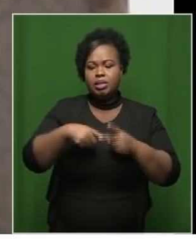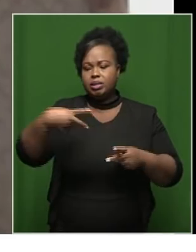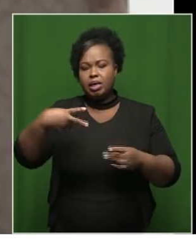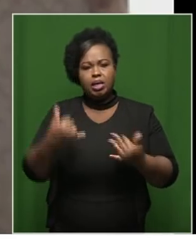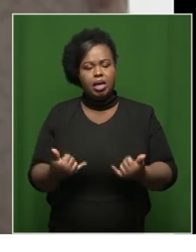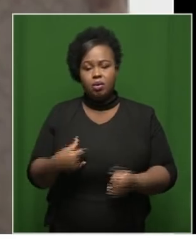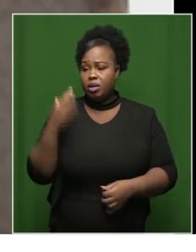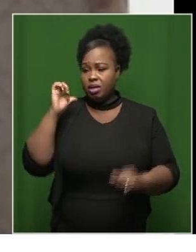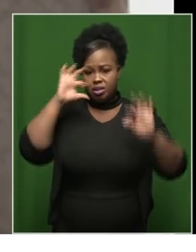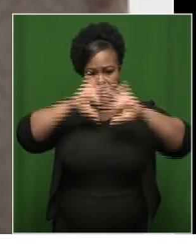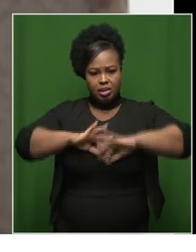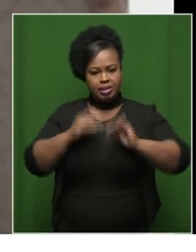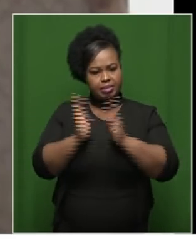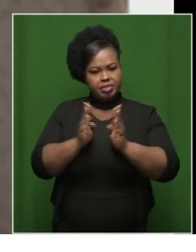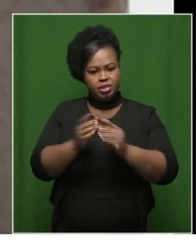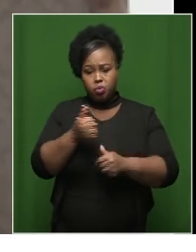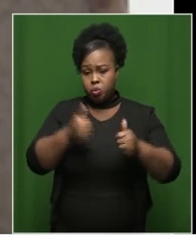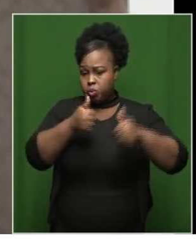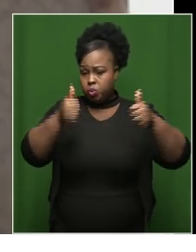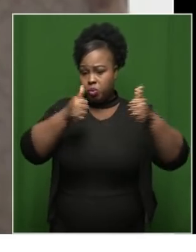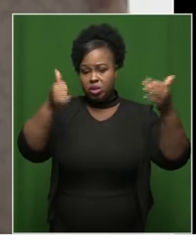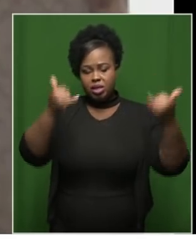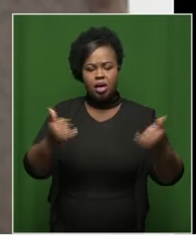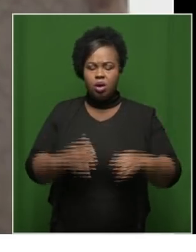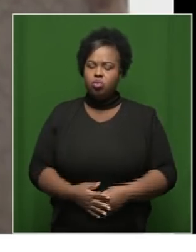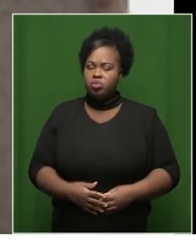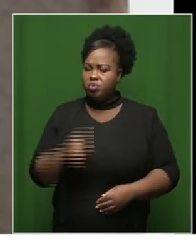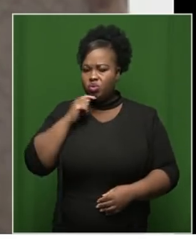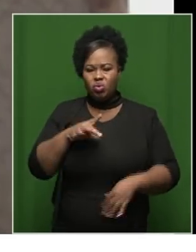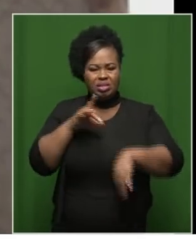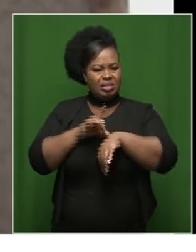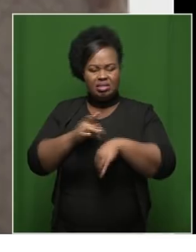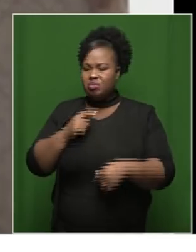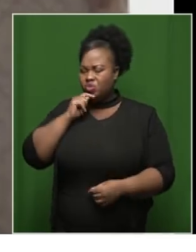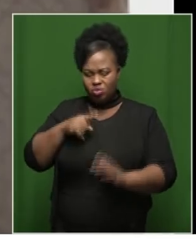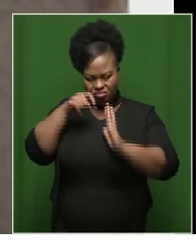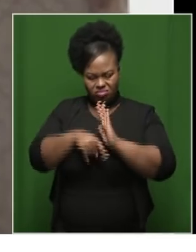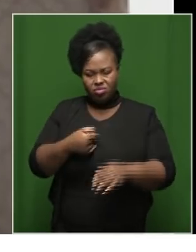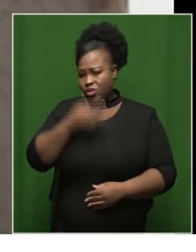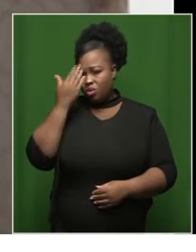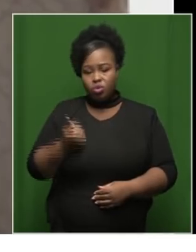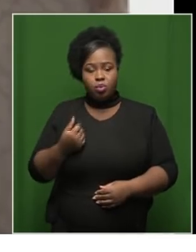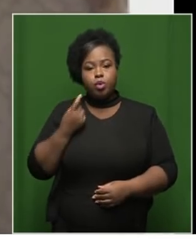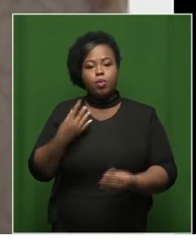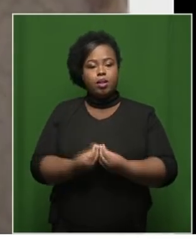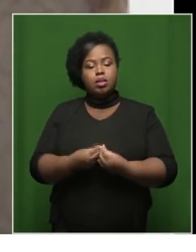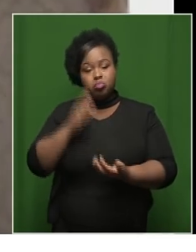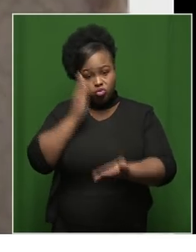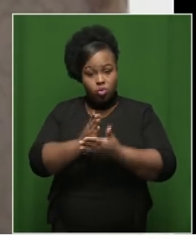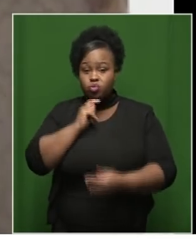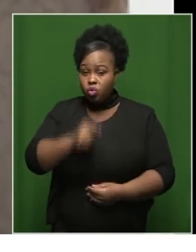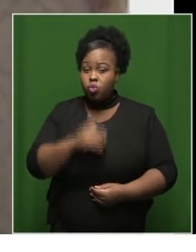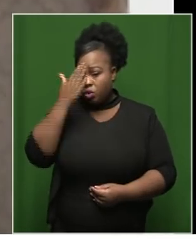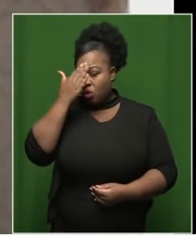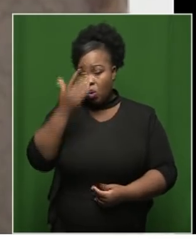night's meeting with all the authorities, it's a disease that we do not know about. The only certain thing about this pandemic is